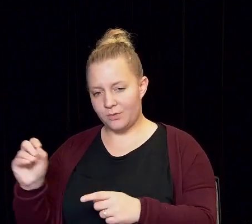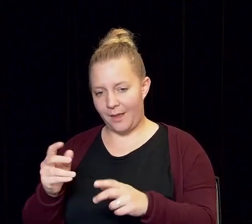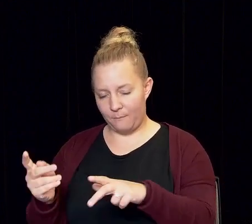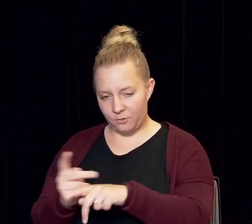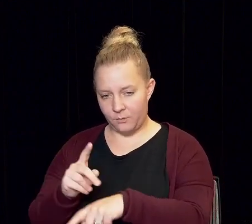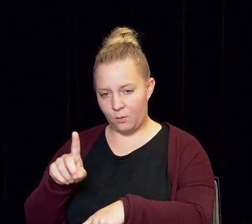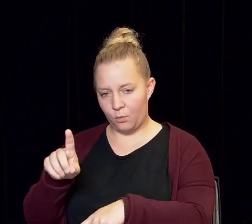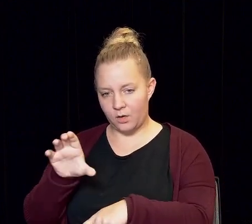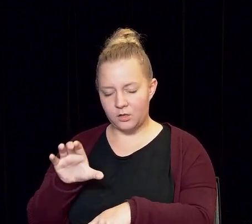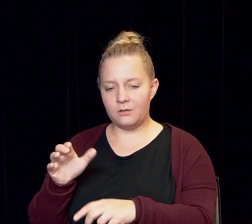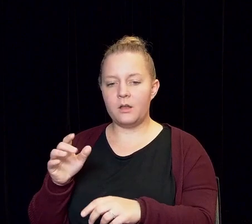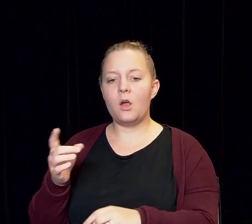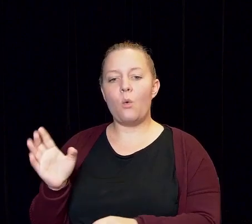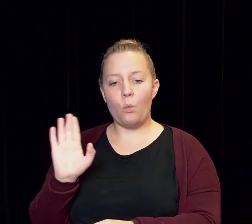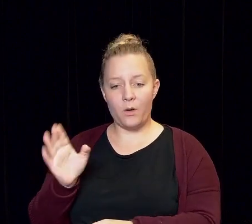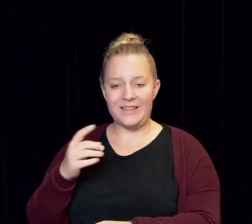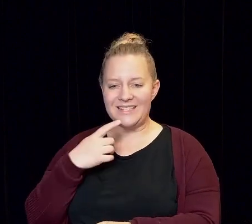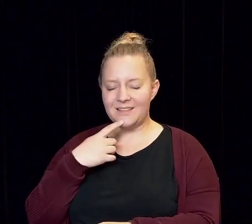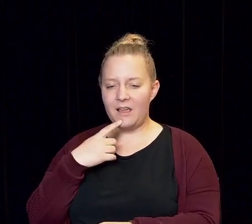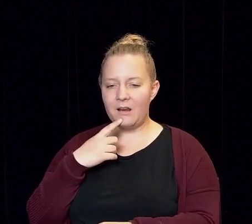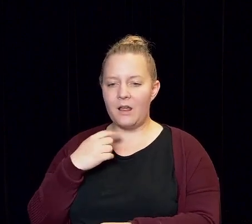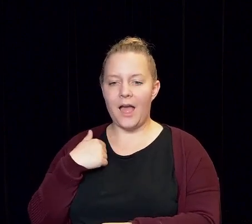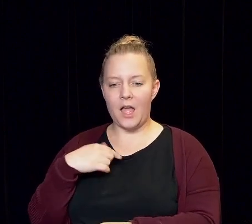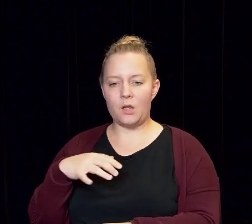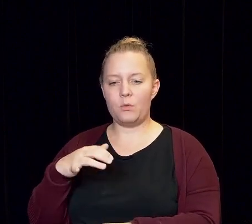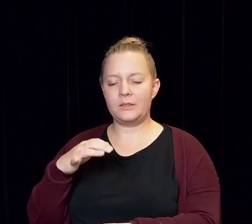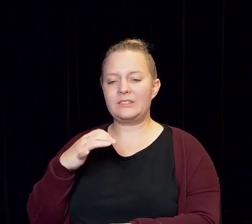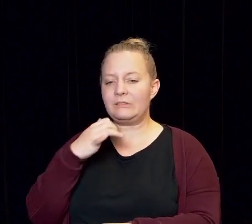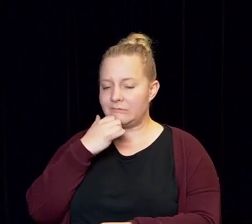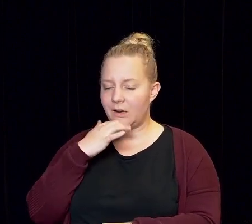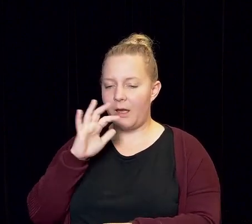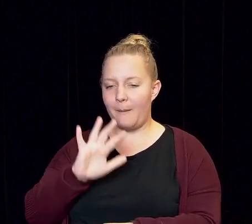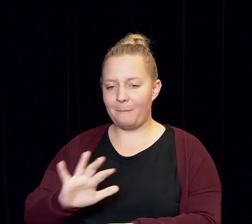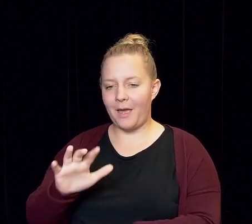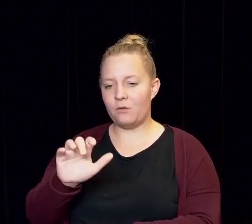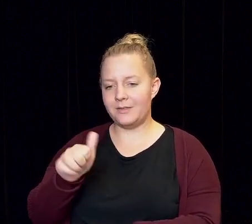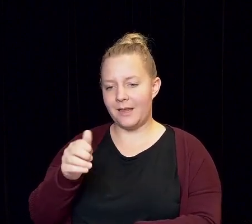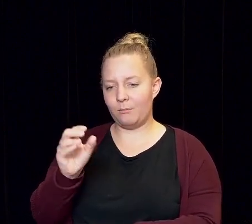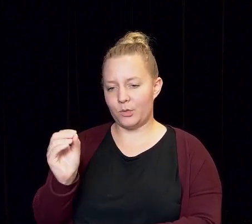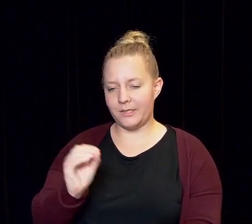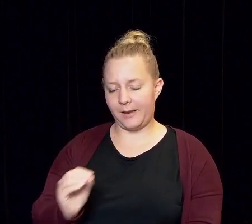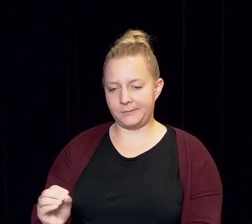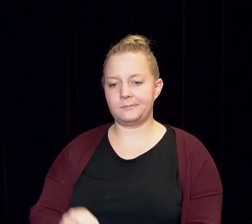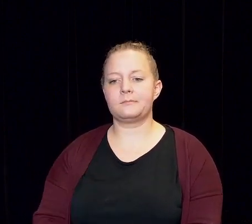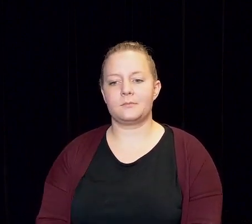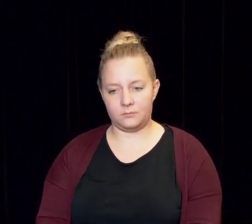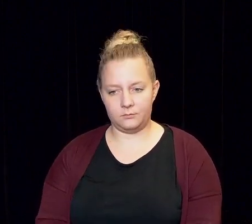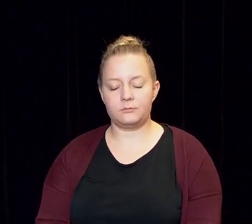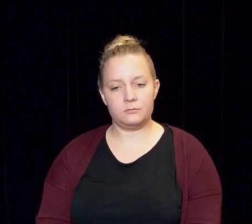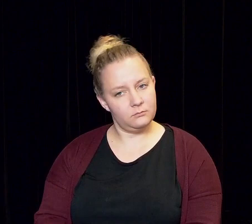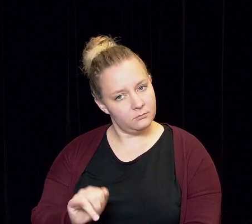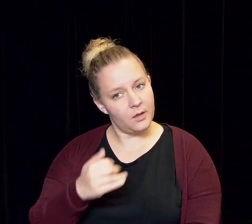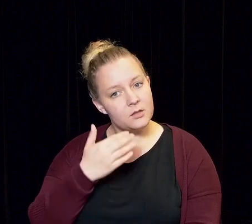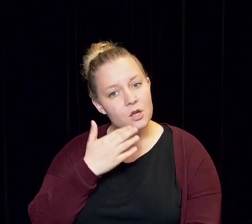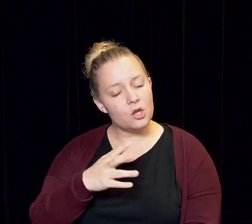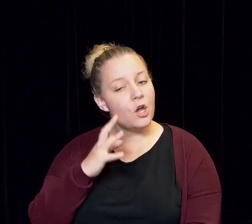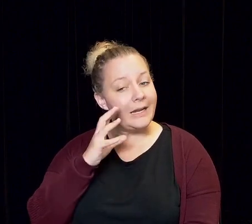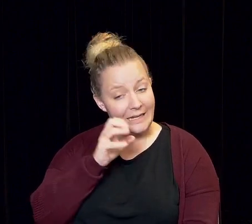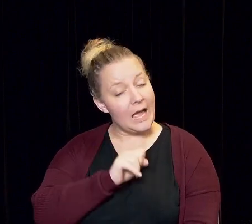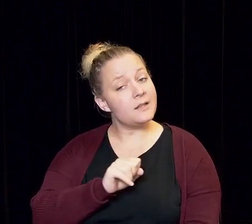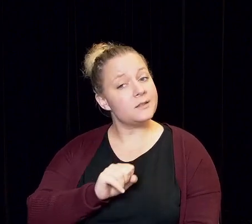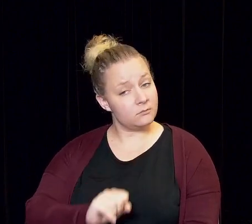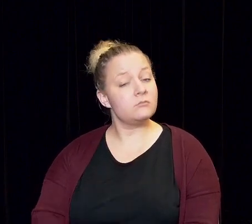by 100, I will say that I was off by about 10%. That's a pretty good prediction